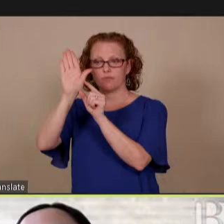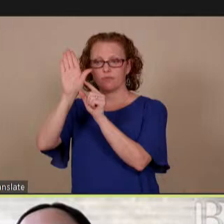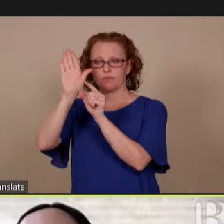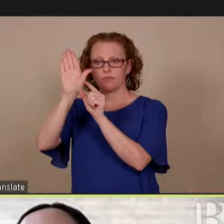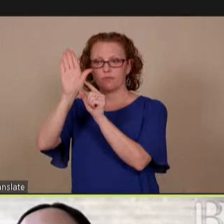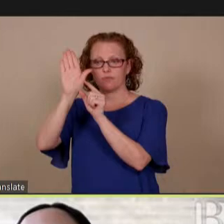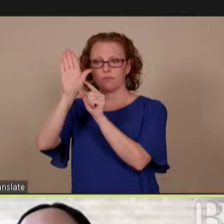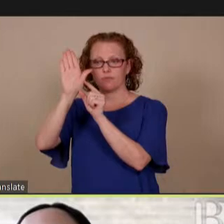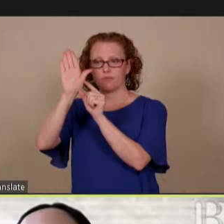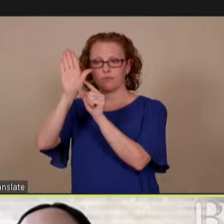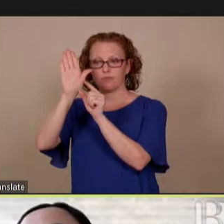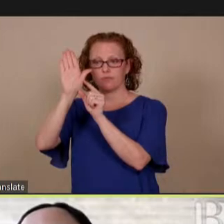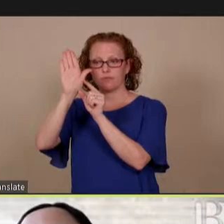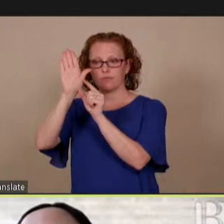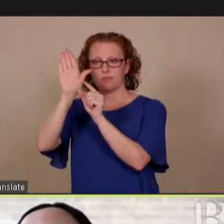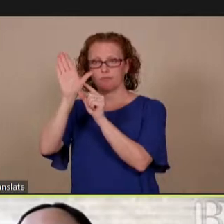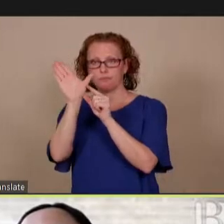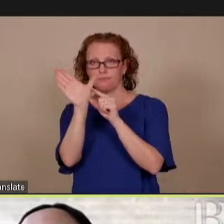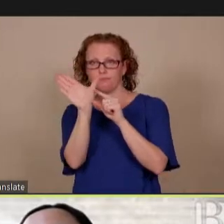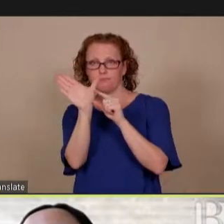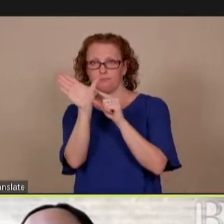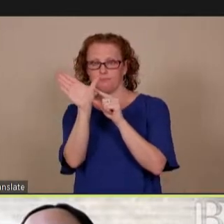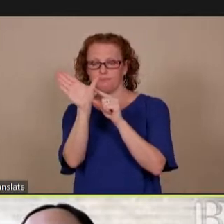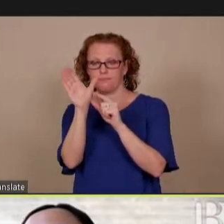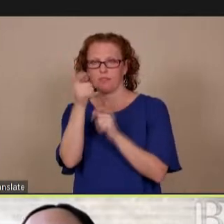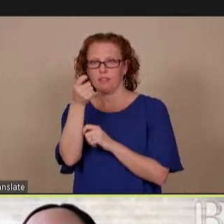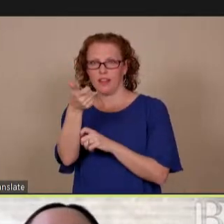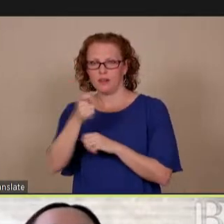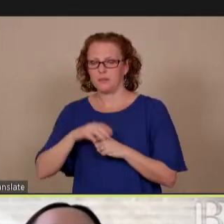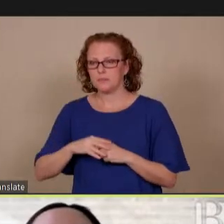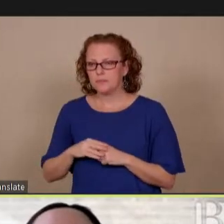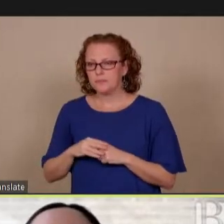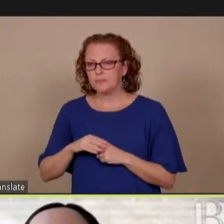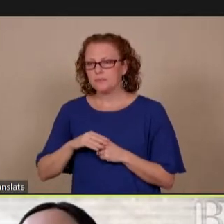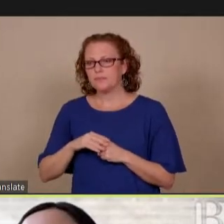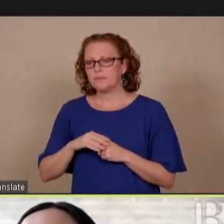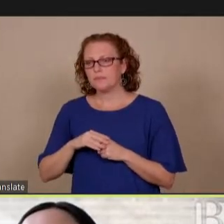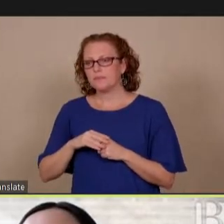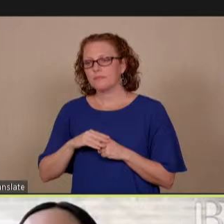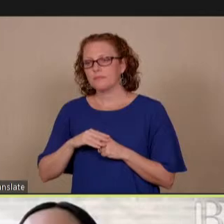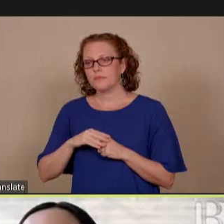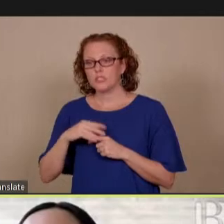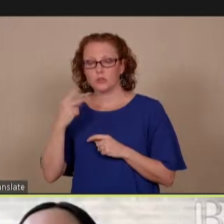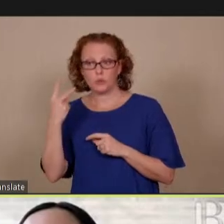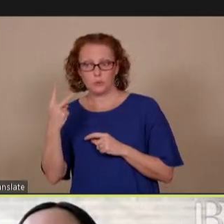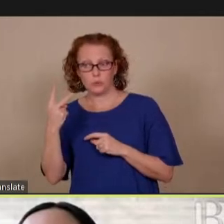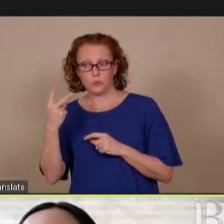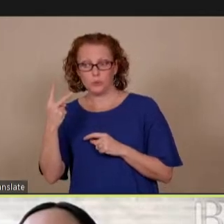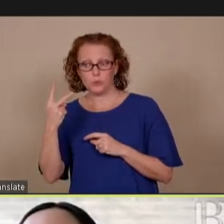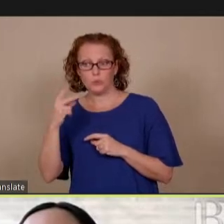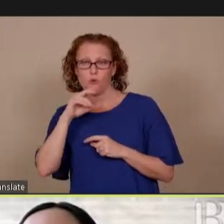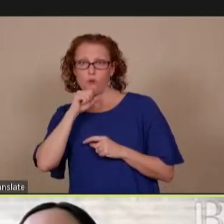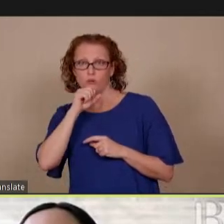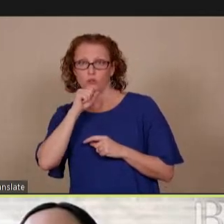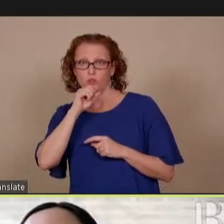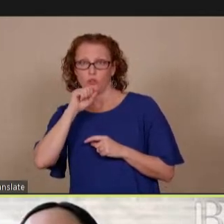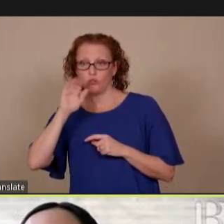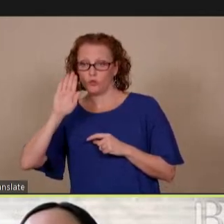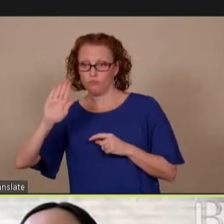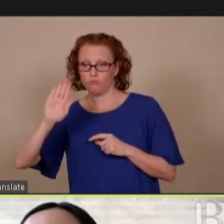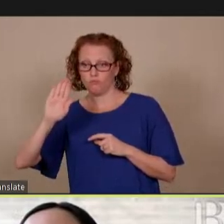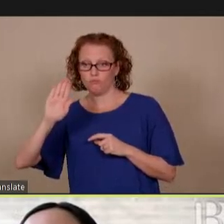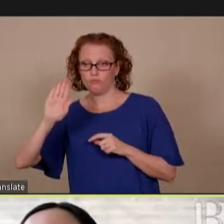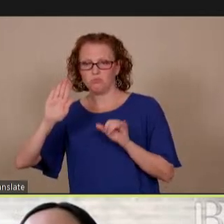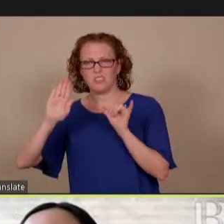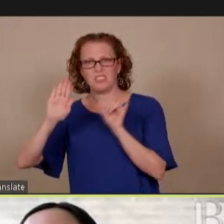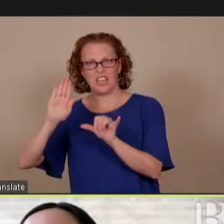districts 3 and 5. District 2, for the most part, has stayed pretty much the